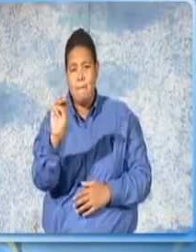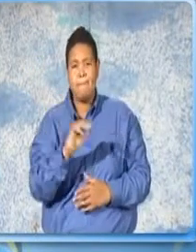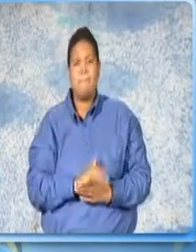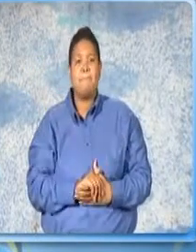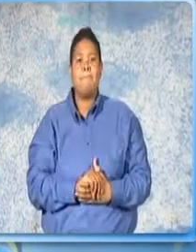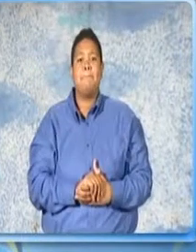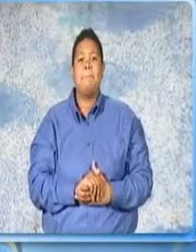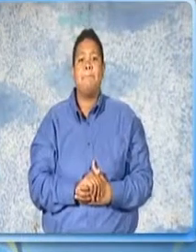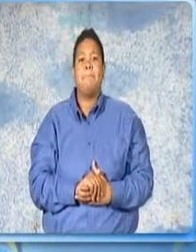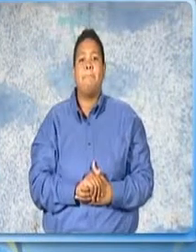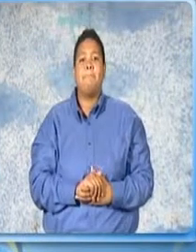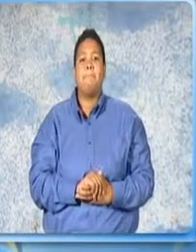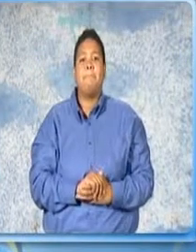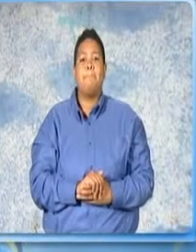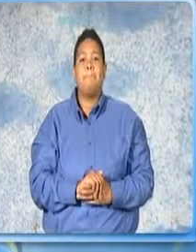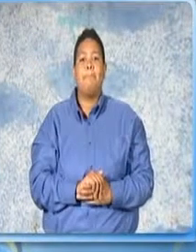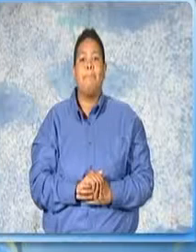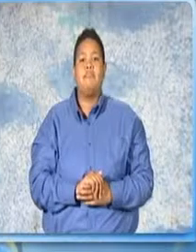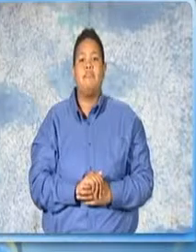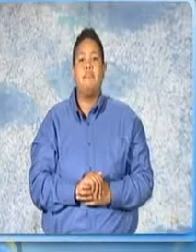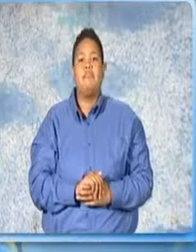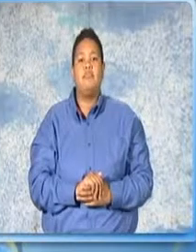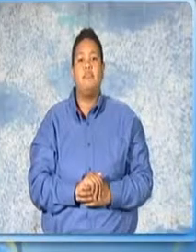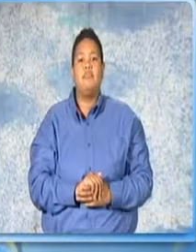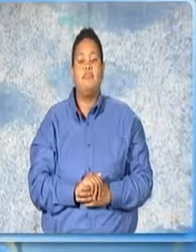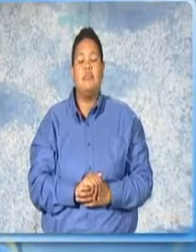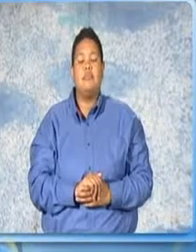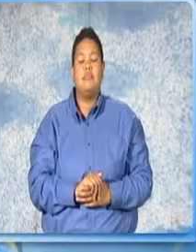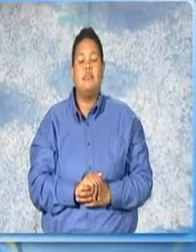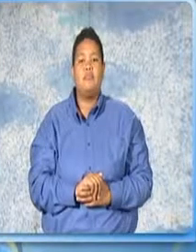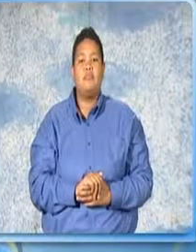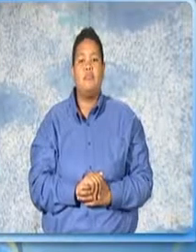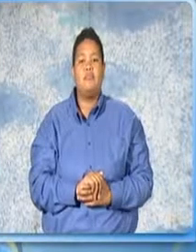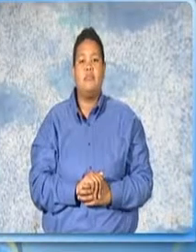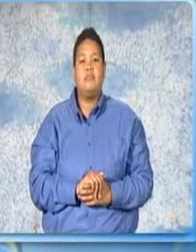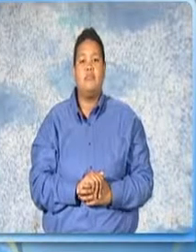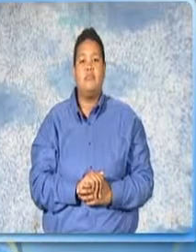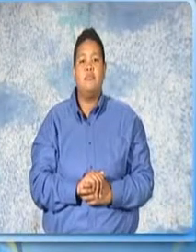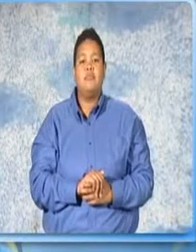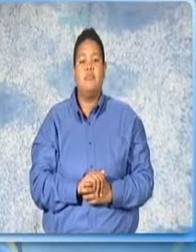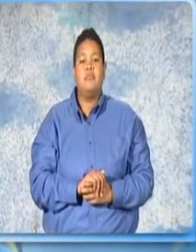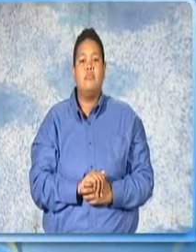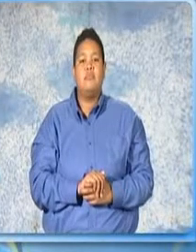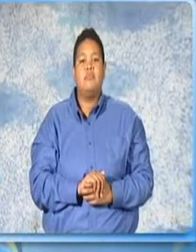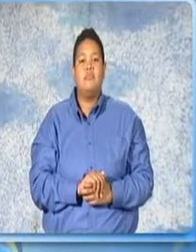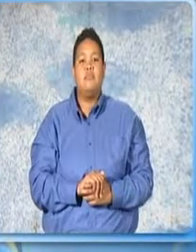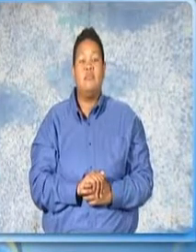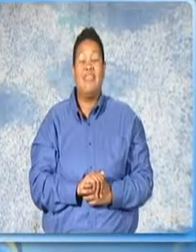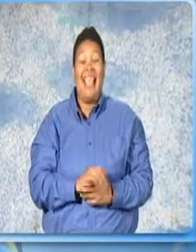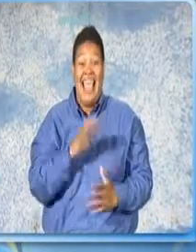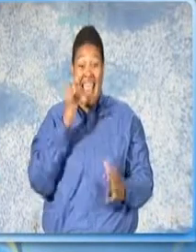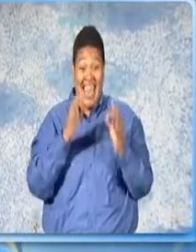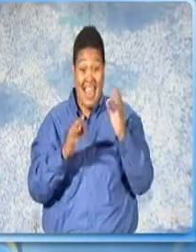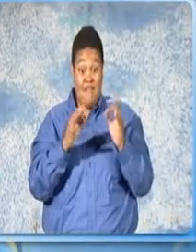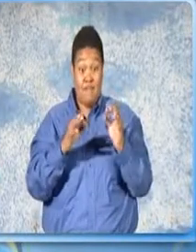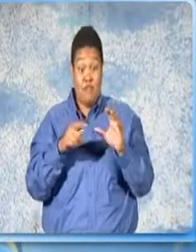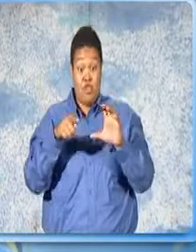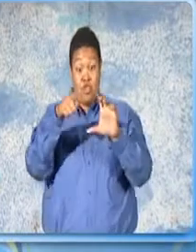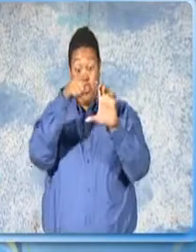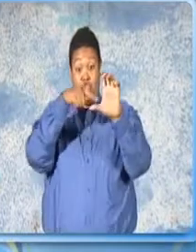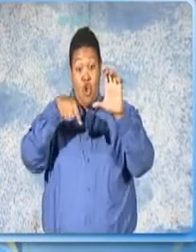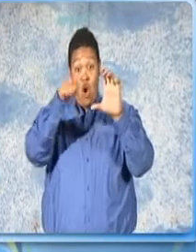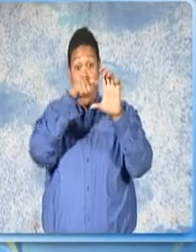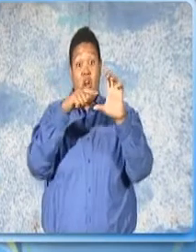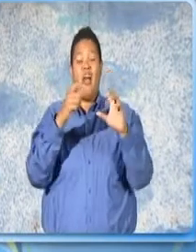centimeters. And if the face of a circular clock has